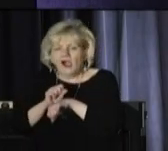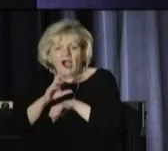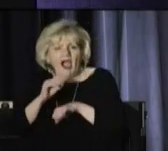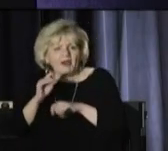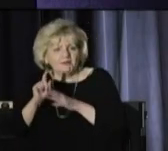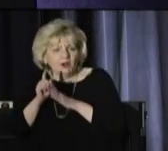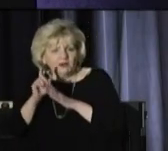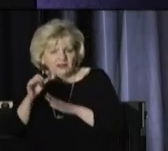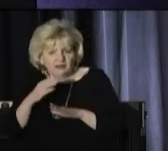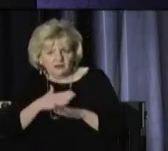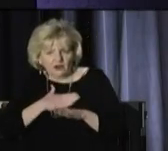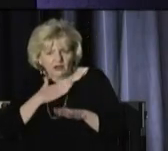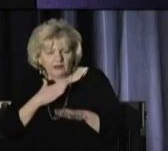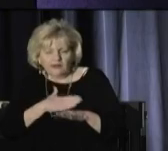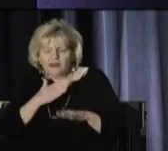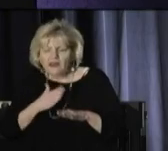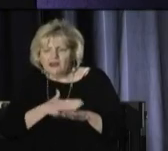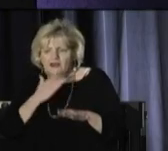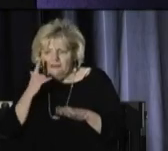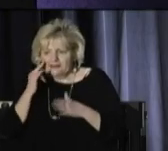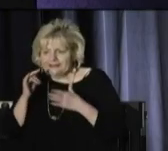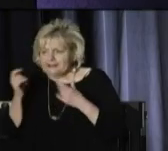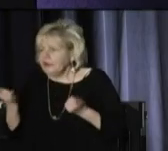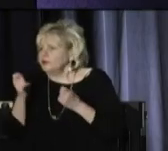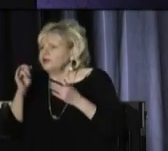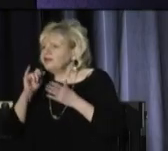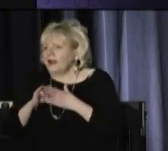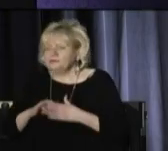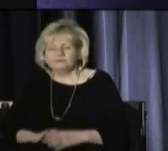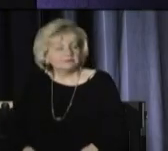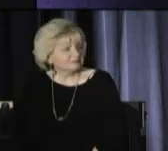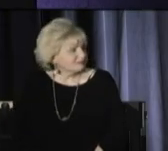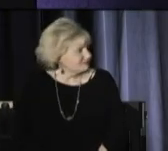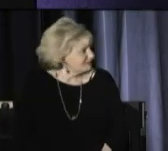just celebrating that, you know, the days that I can get to my desk. Yeah.